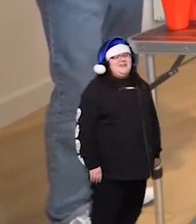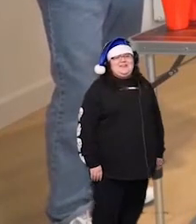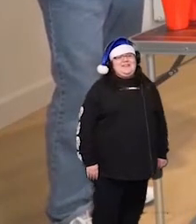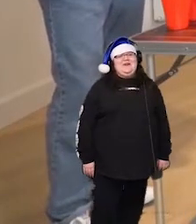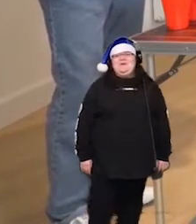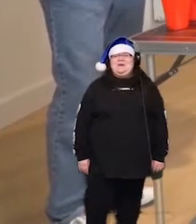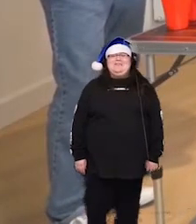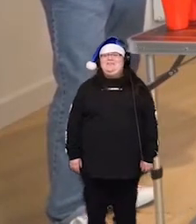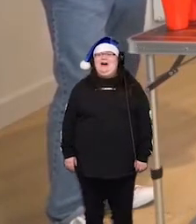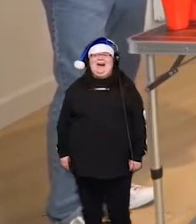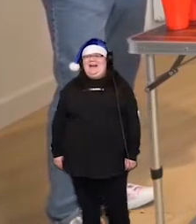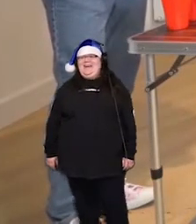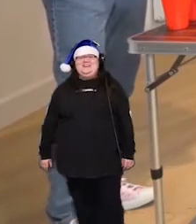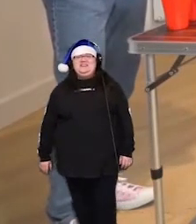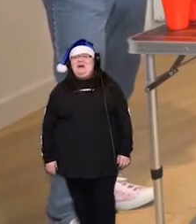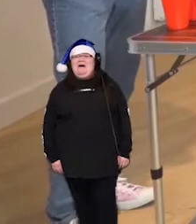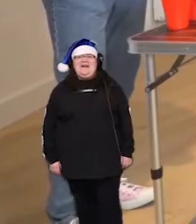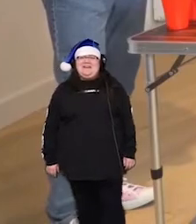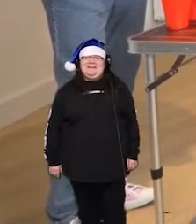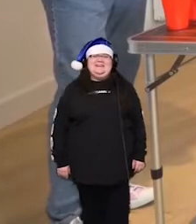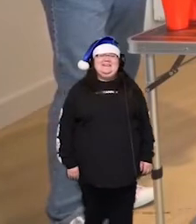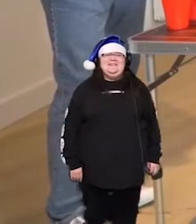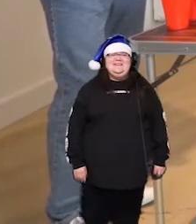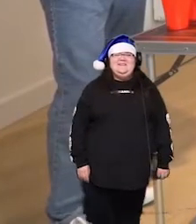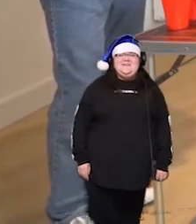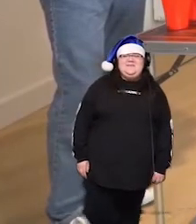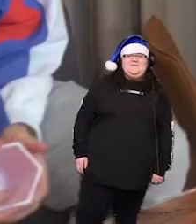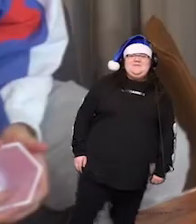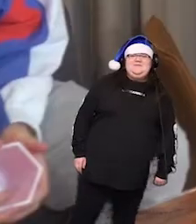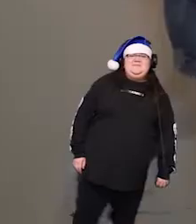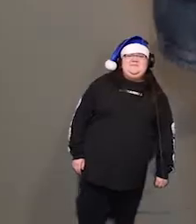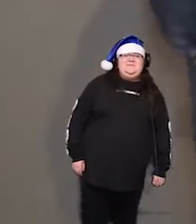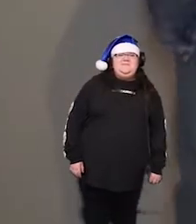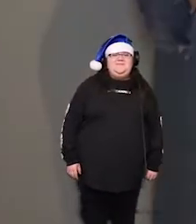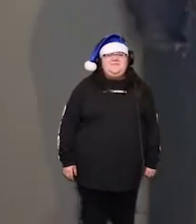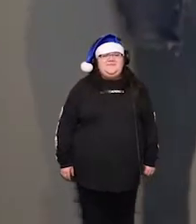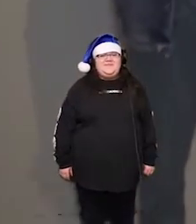I literally would have lost. Oh, I have no idea. I don't know the rest.